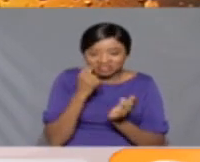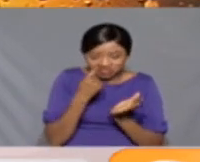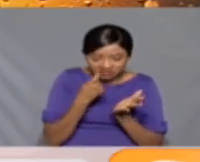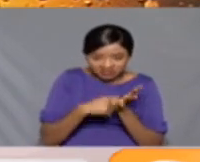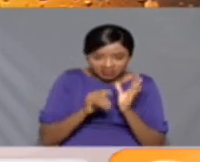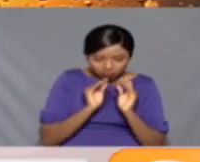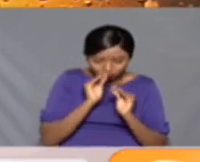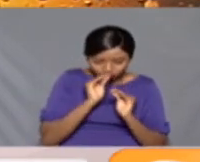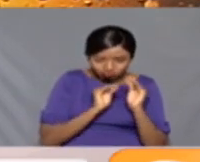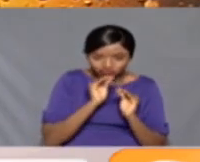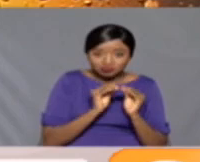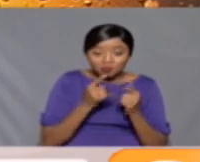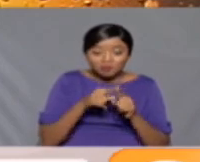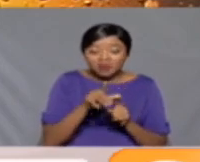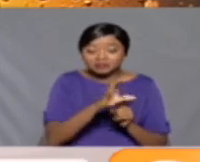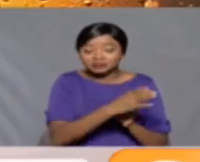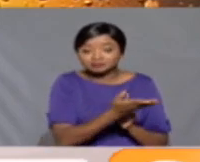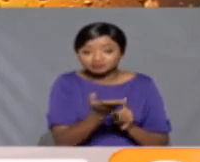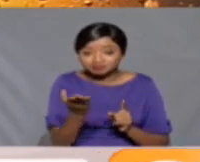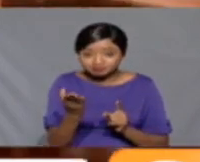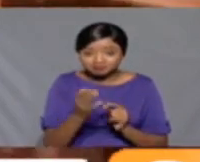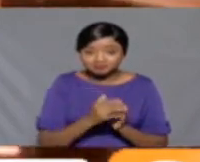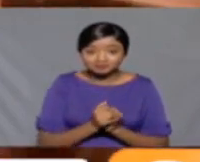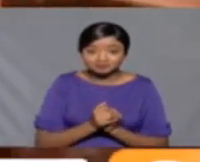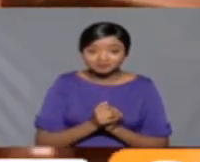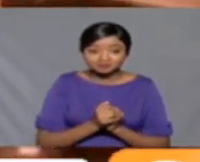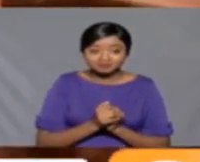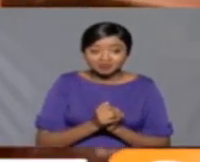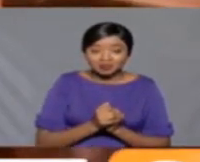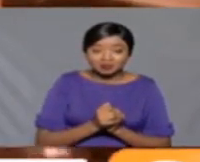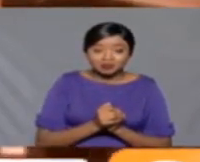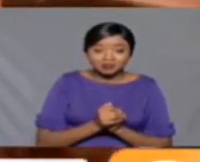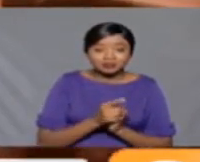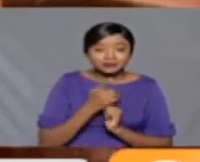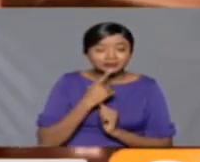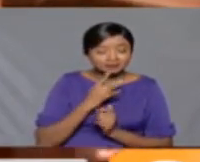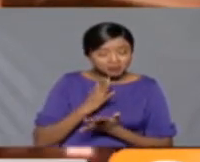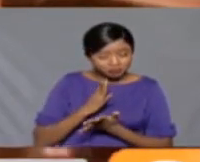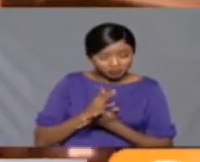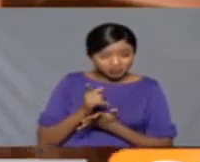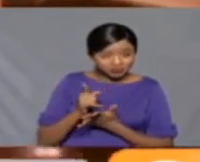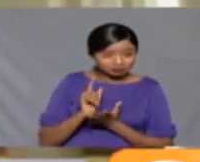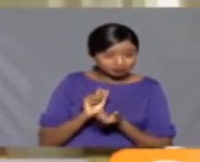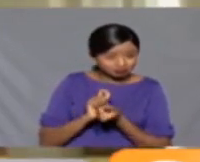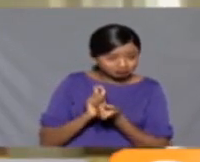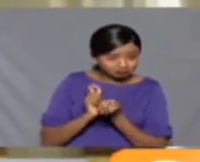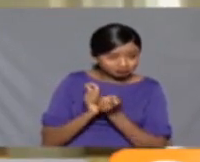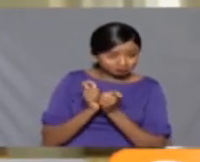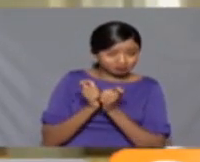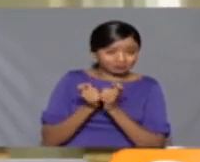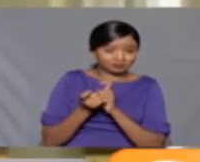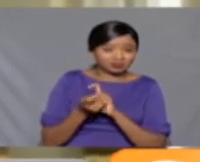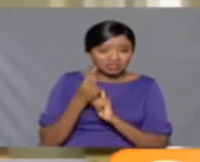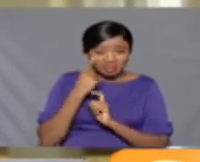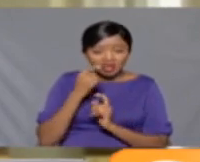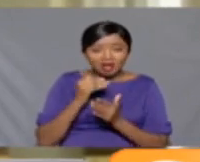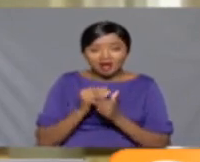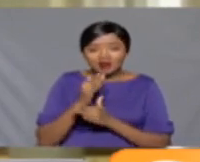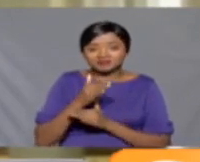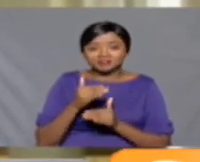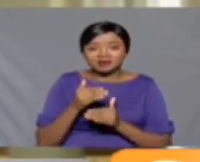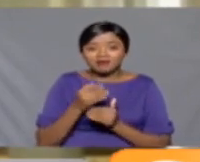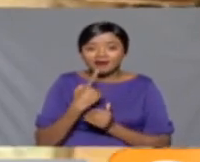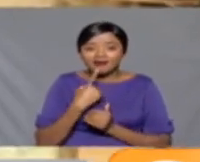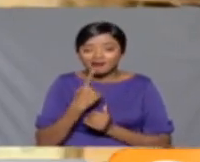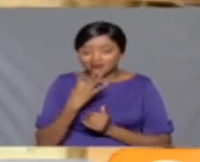In a statement, the Alcohol Beverages Association of Kenya says, despite the overall adjustment realizing only up to 140 shillings for